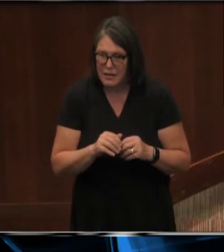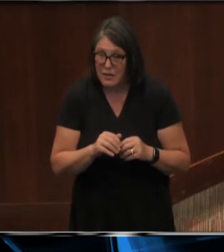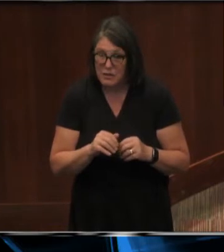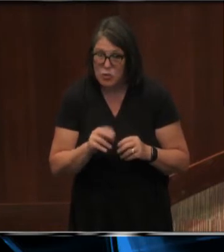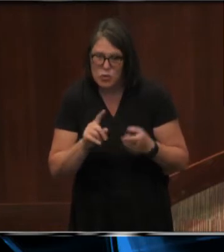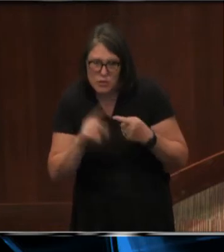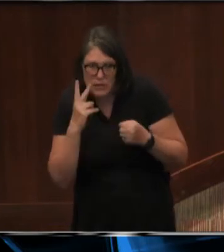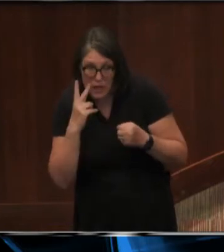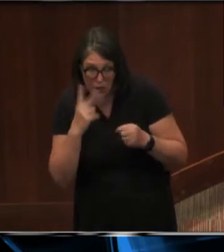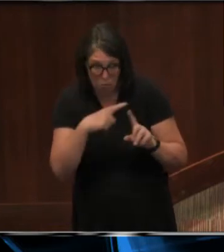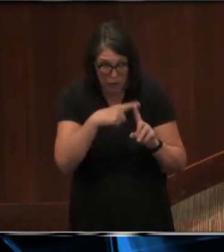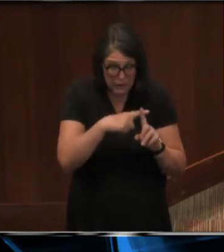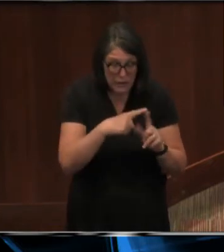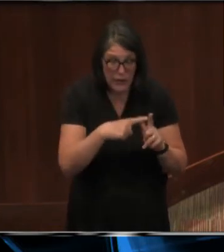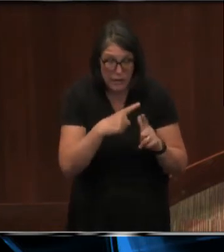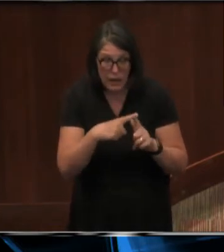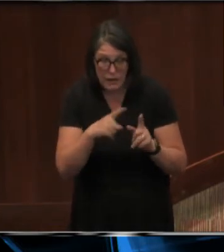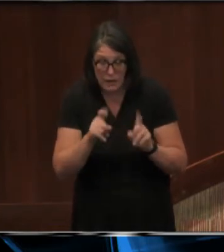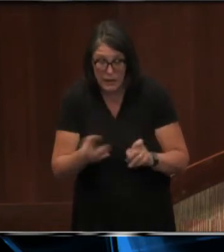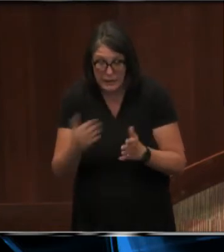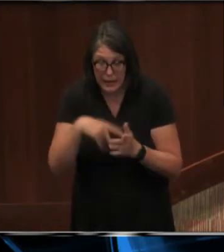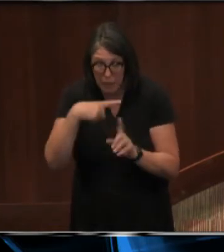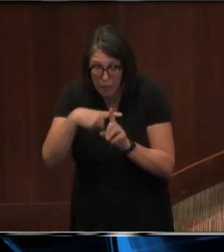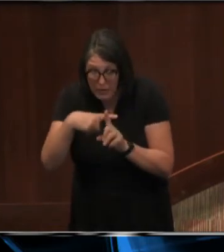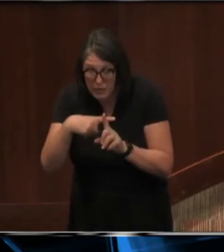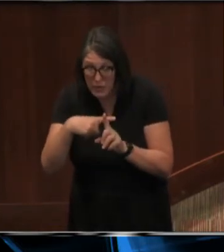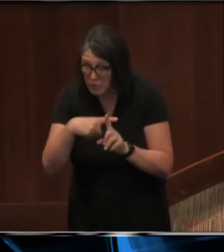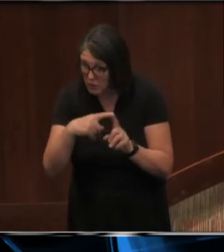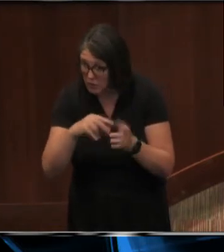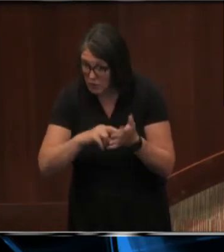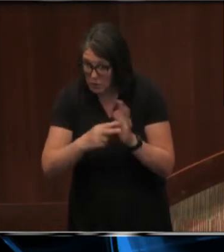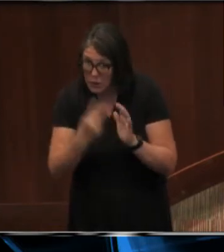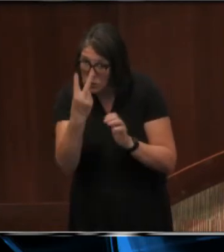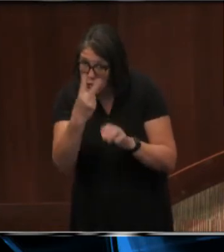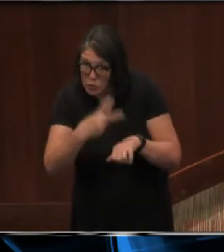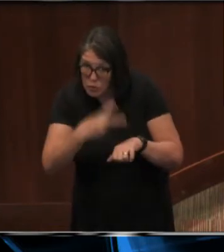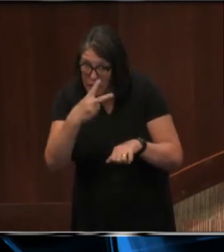disease? Are they counted again? Can you give some little clarification on the purity of those